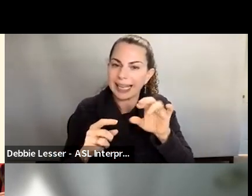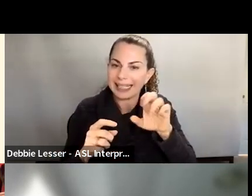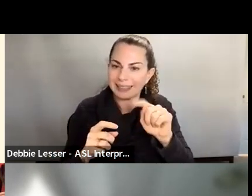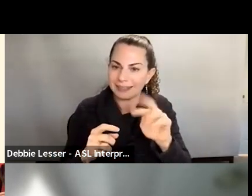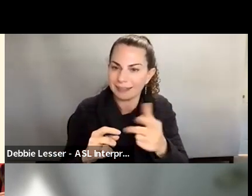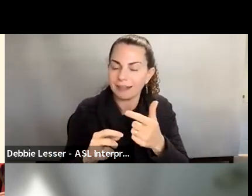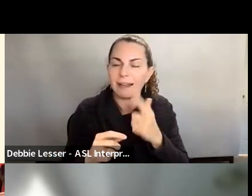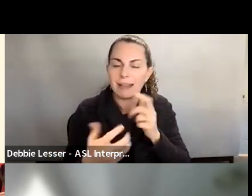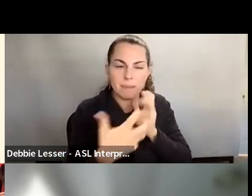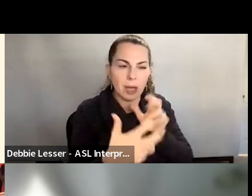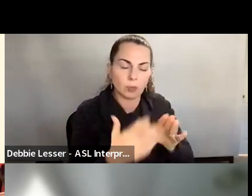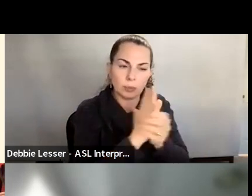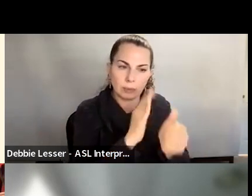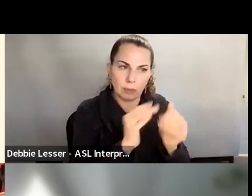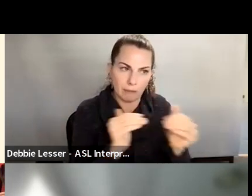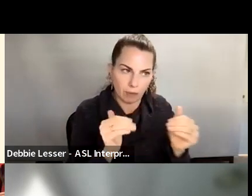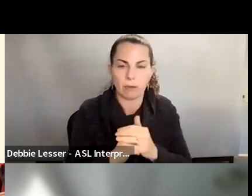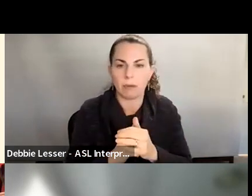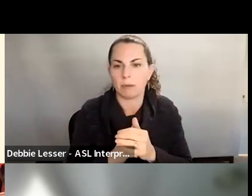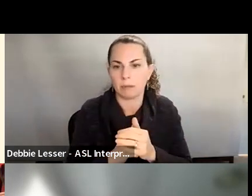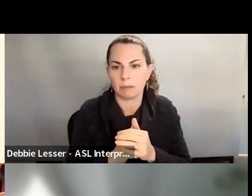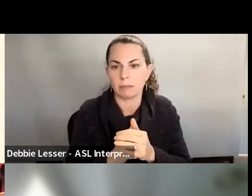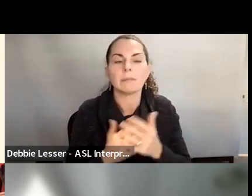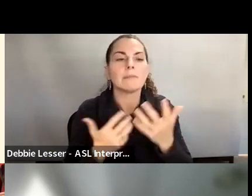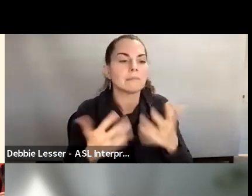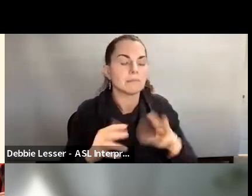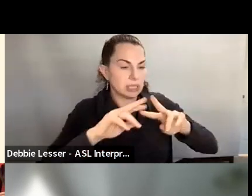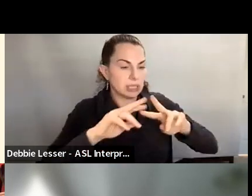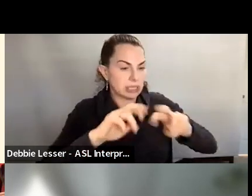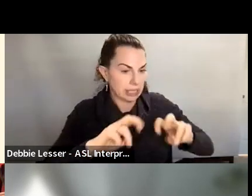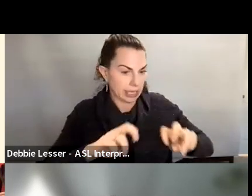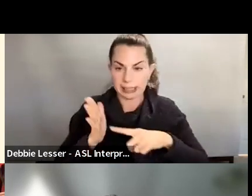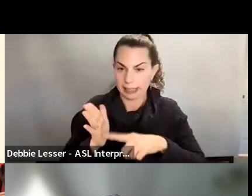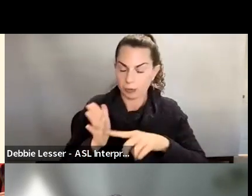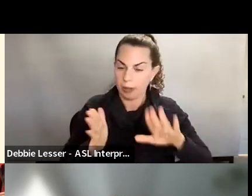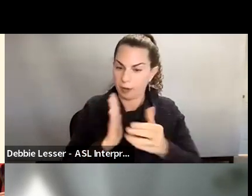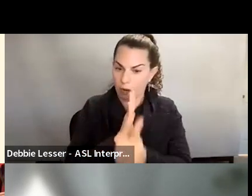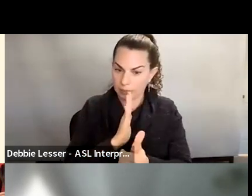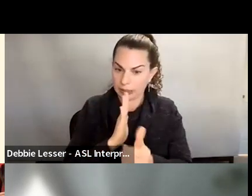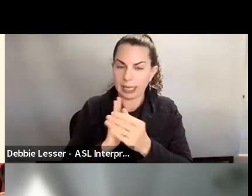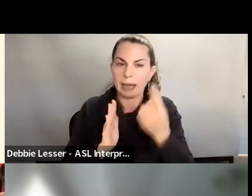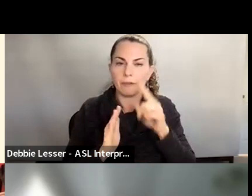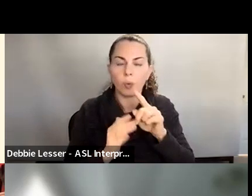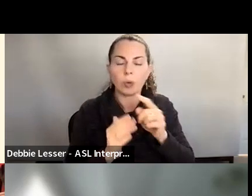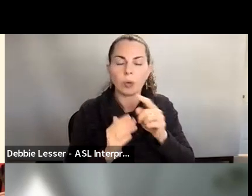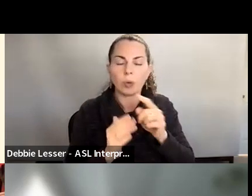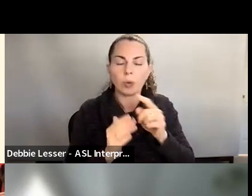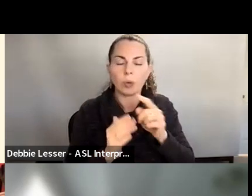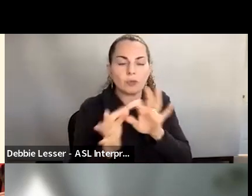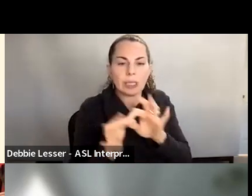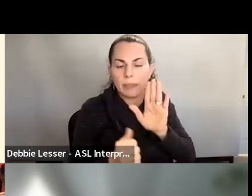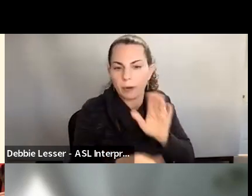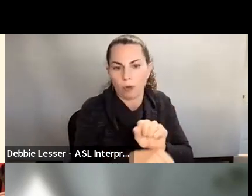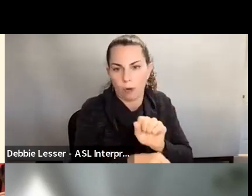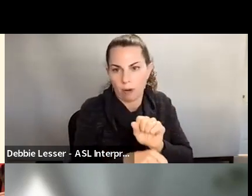test. They've been assessed. They've demonstrated their competency. And It's for the skills that are related to their job. It's